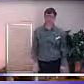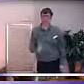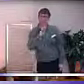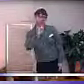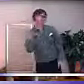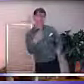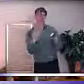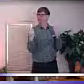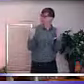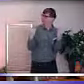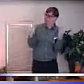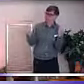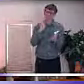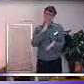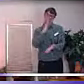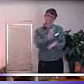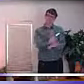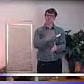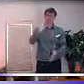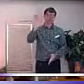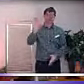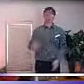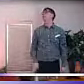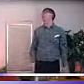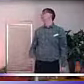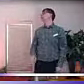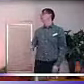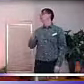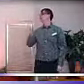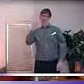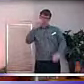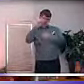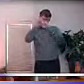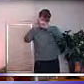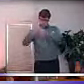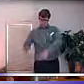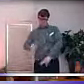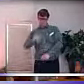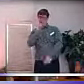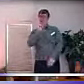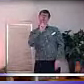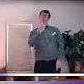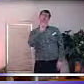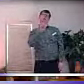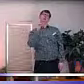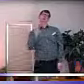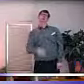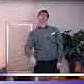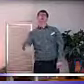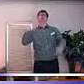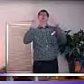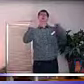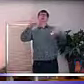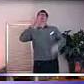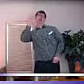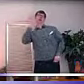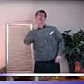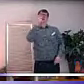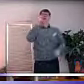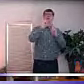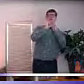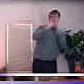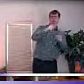There were many. Let's be sure of that. Was the one that's actually found in the book of Luke, chapter 14, where it